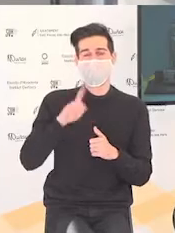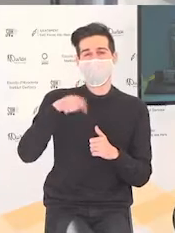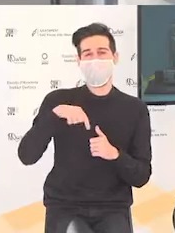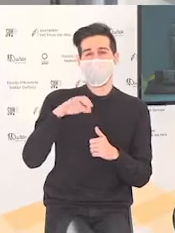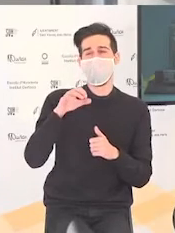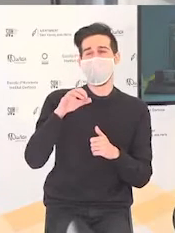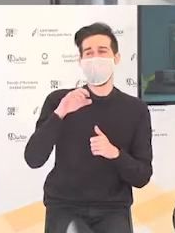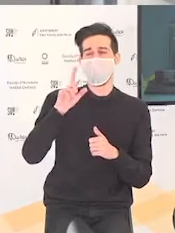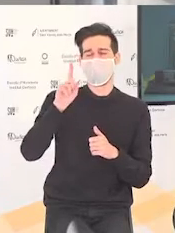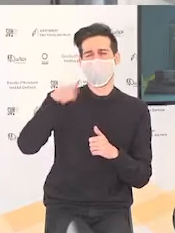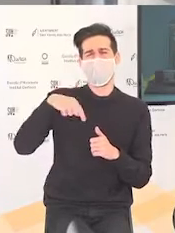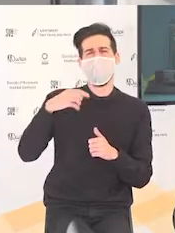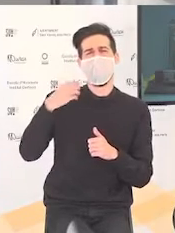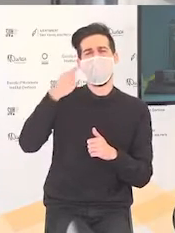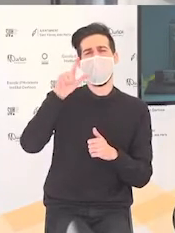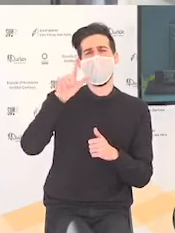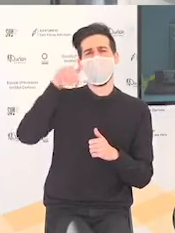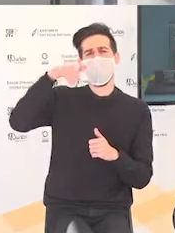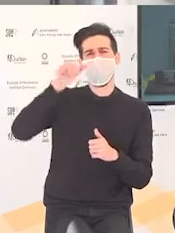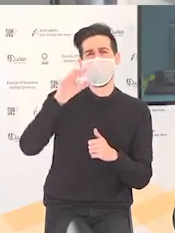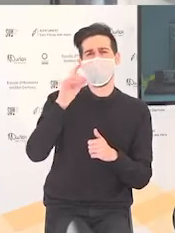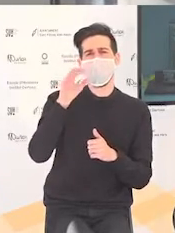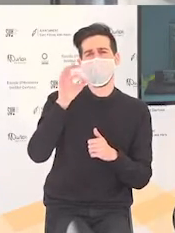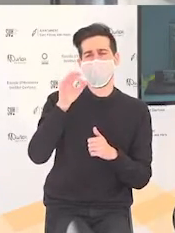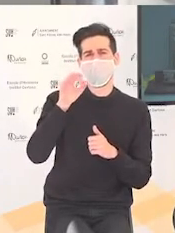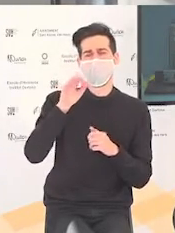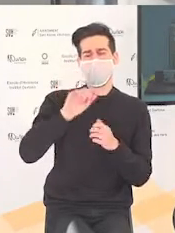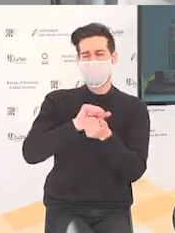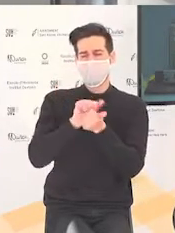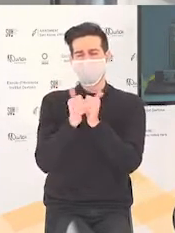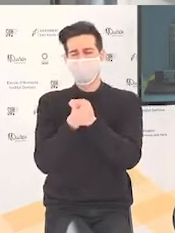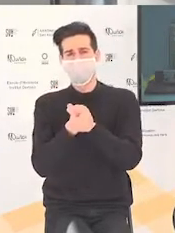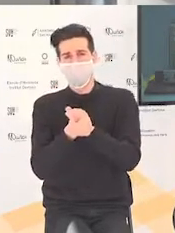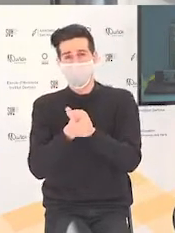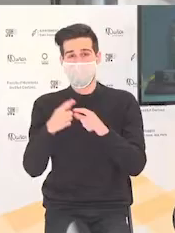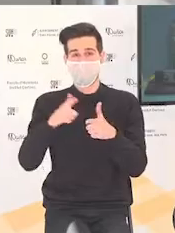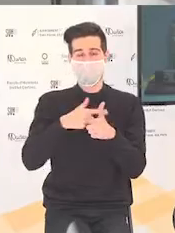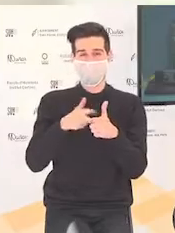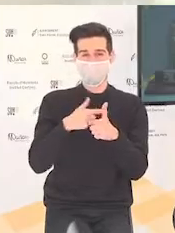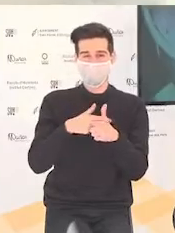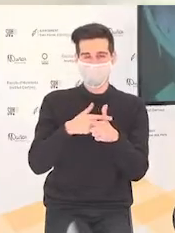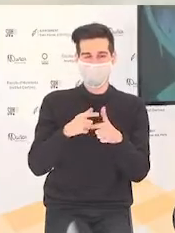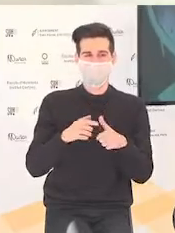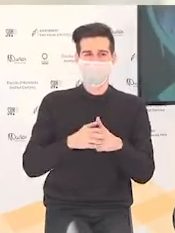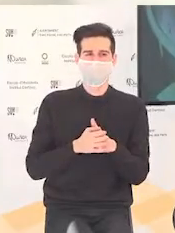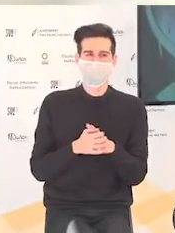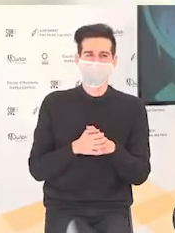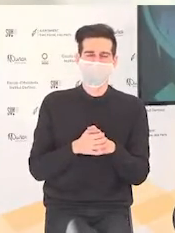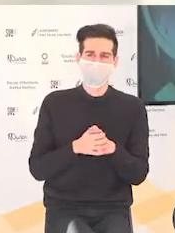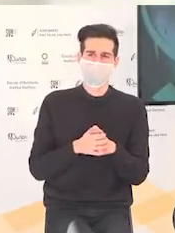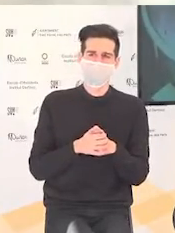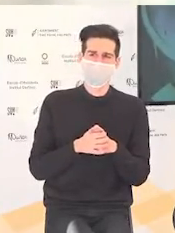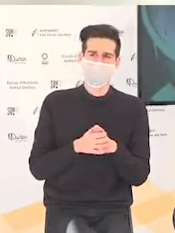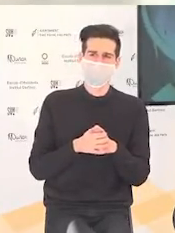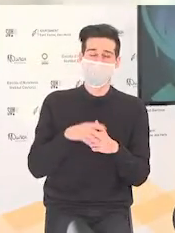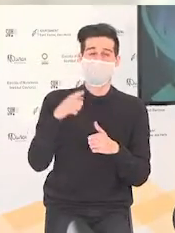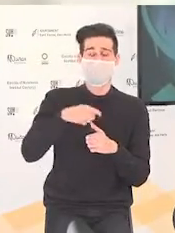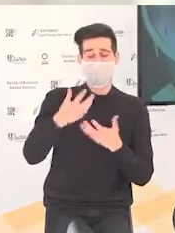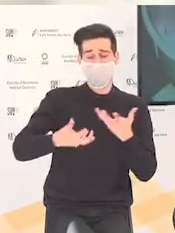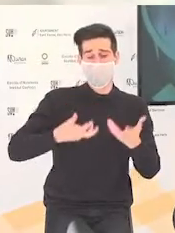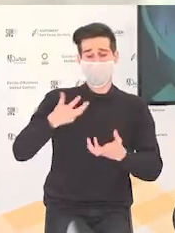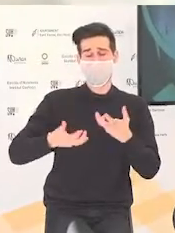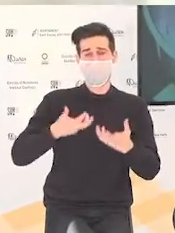almidón de patata modificado. This has been pre-gelatinized. It means it's been pre-cooked. Lo he precocinado,